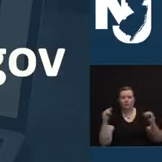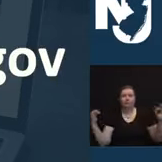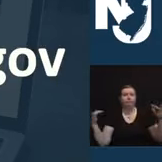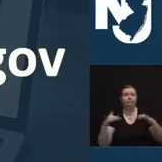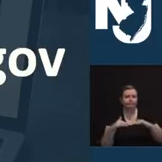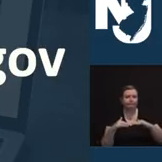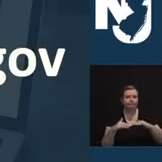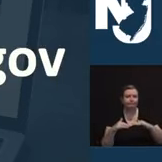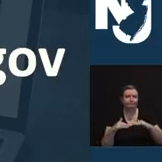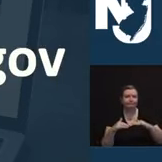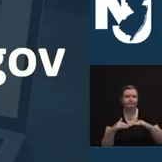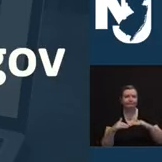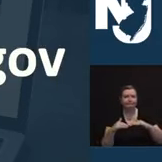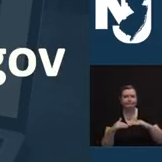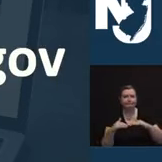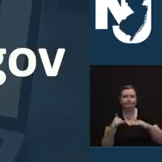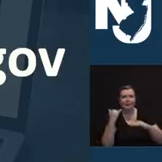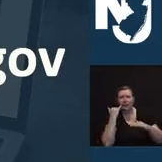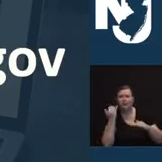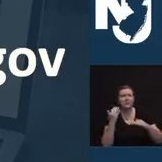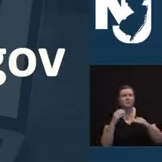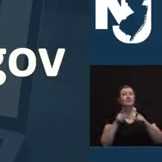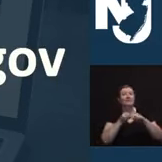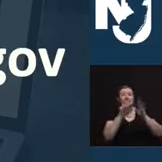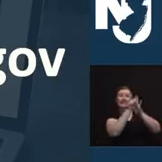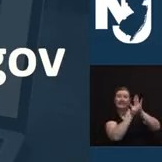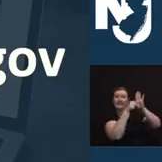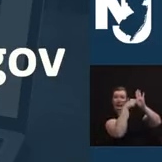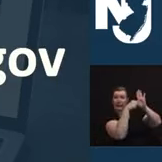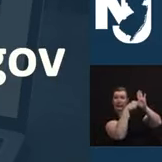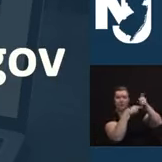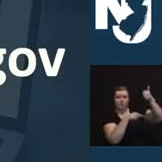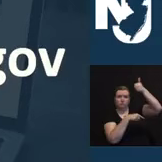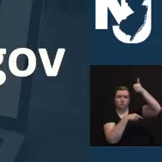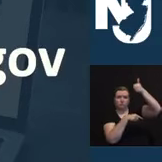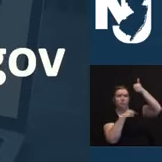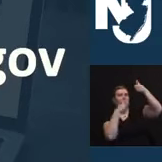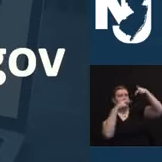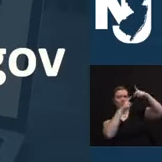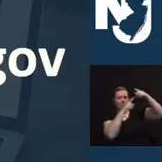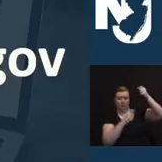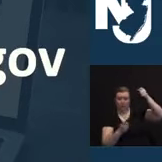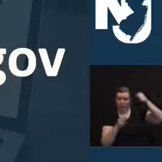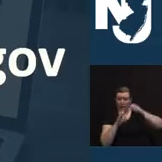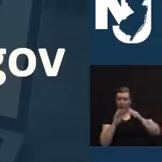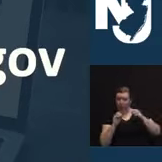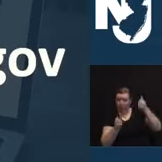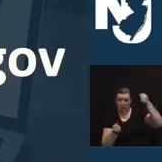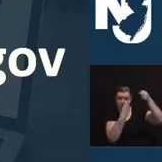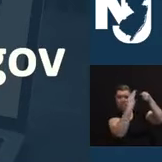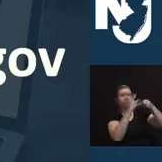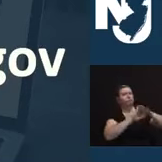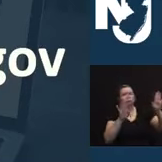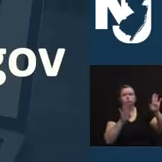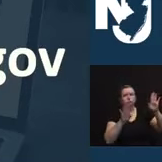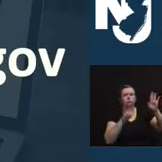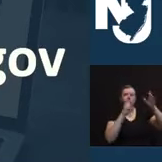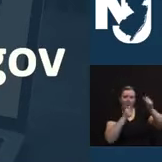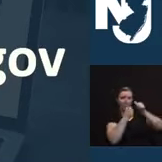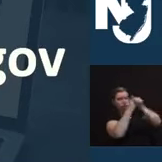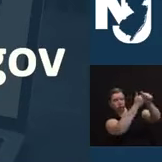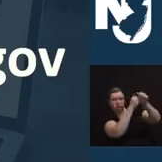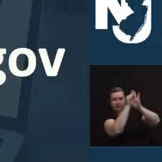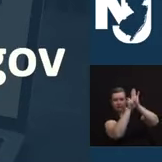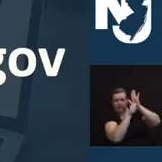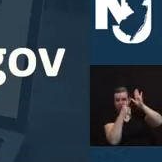the statewide rules are impermissible and will be invalidated. We simply cannot have a patchwork of